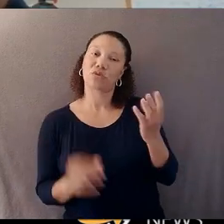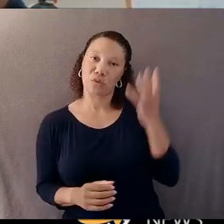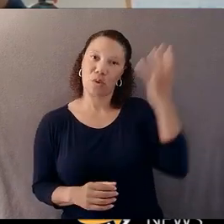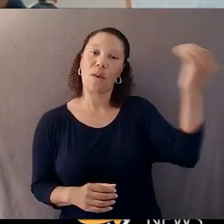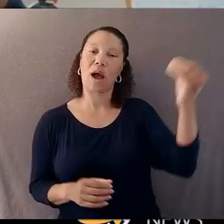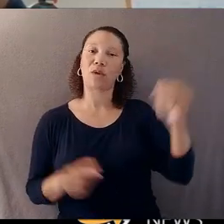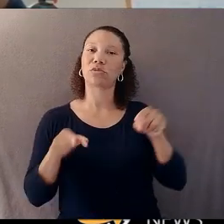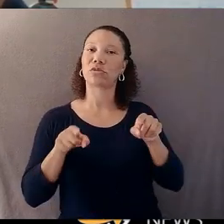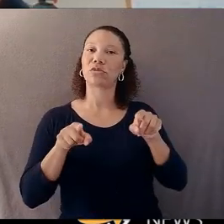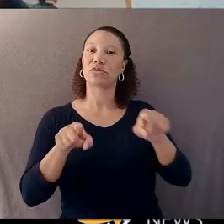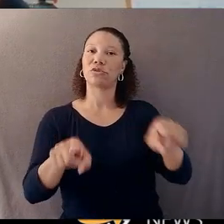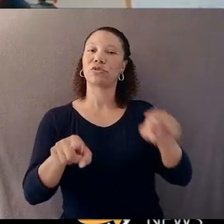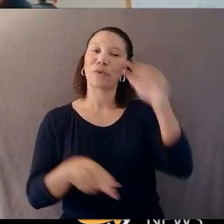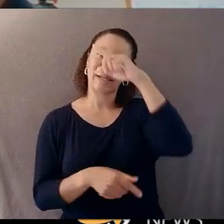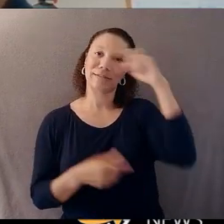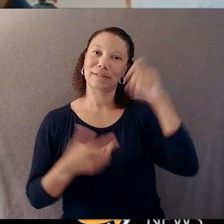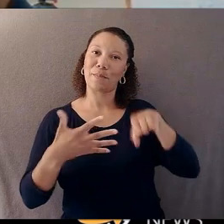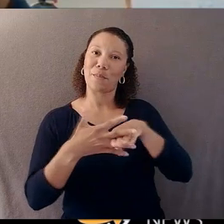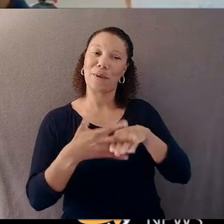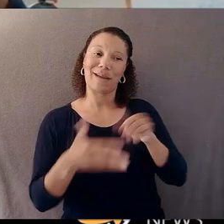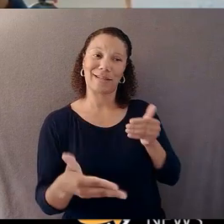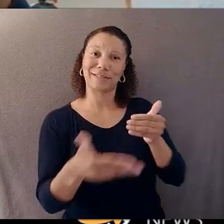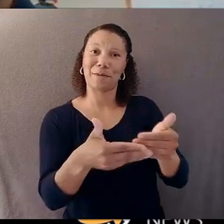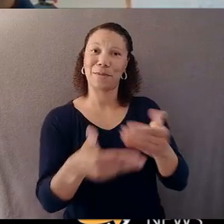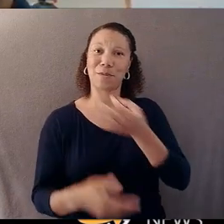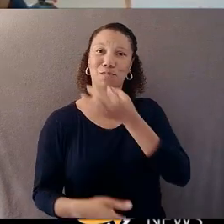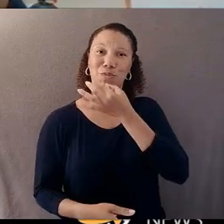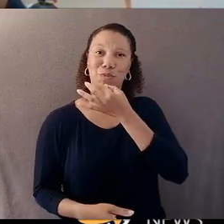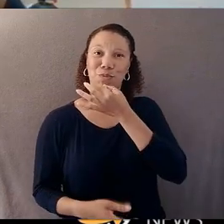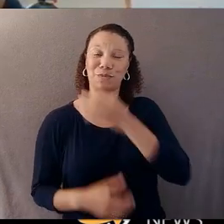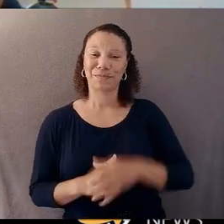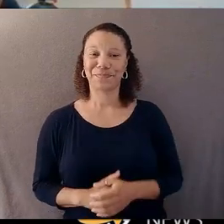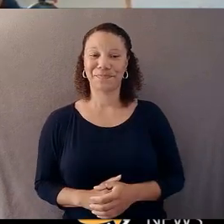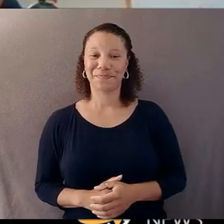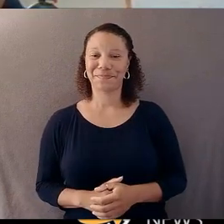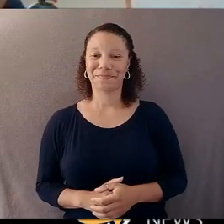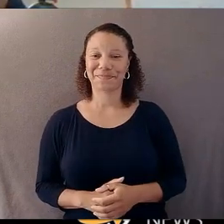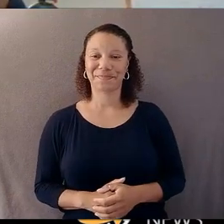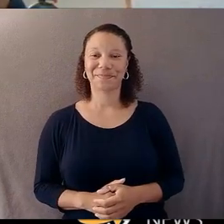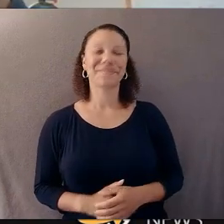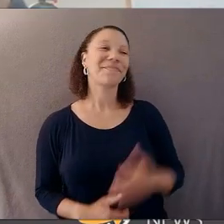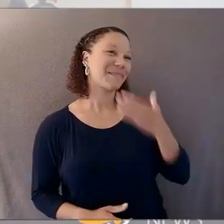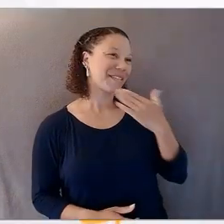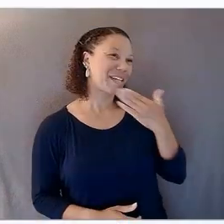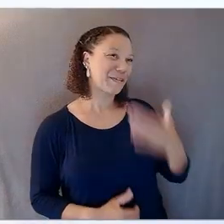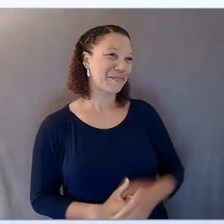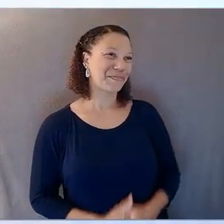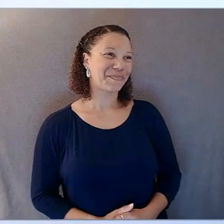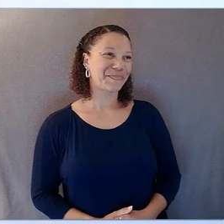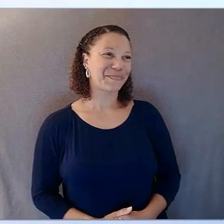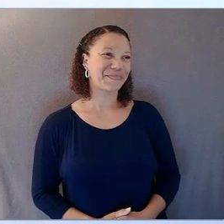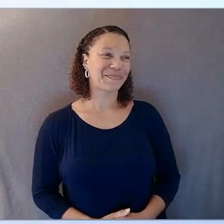during the summer break that we're about to kick off here. Thank you, Sandeep.